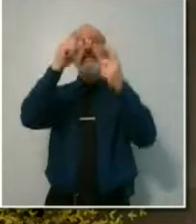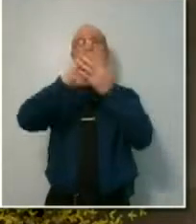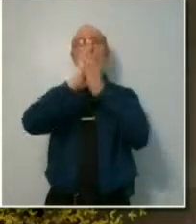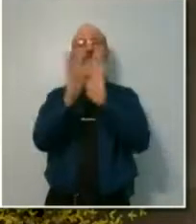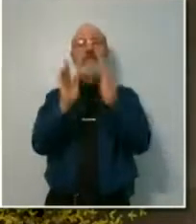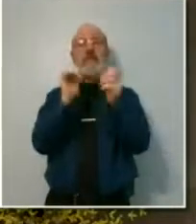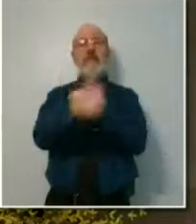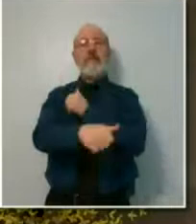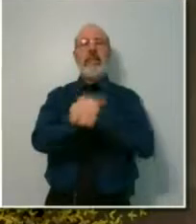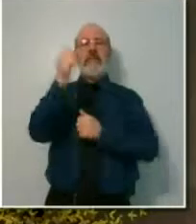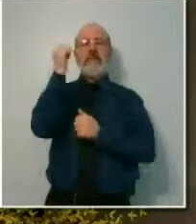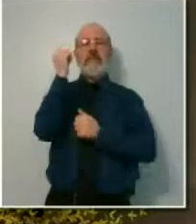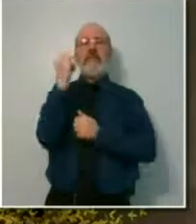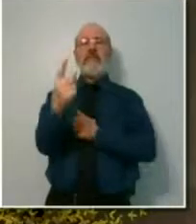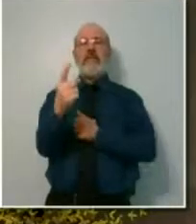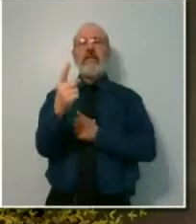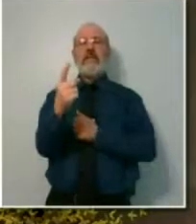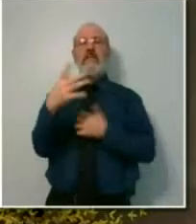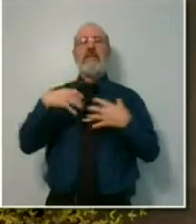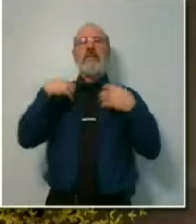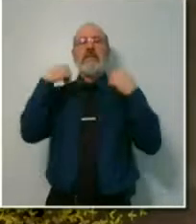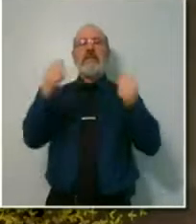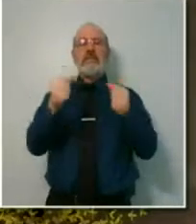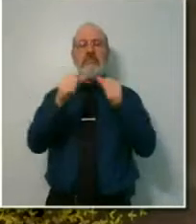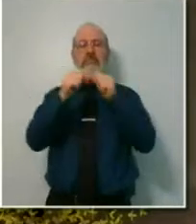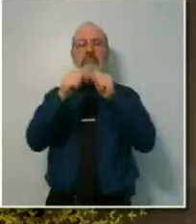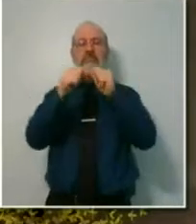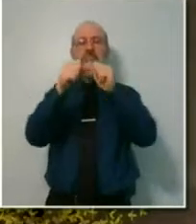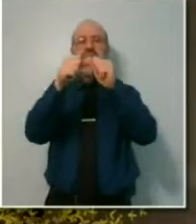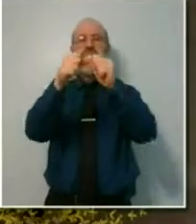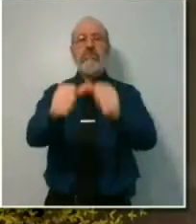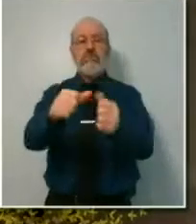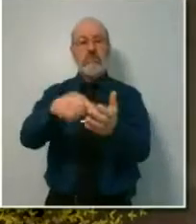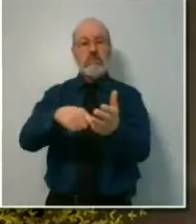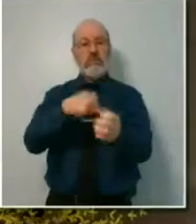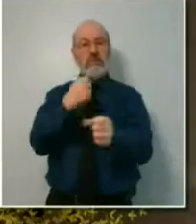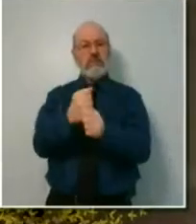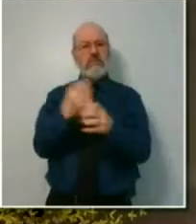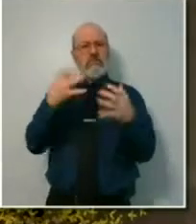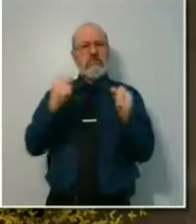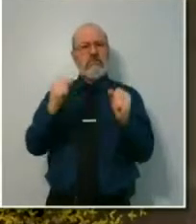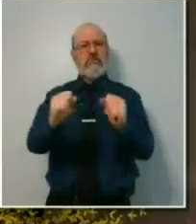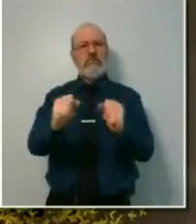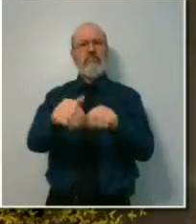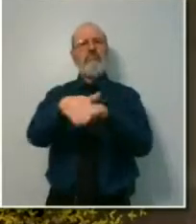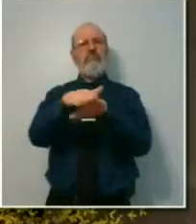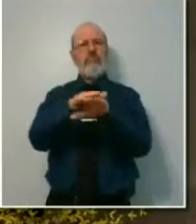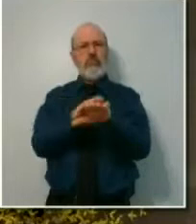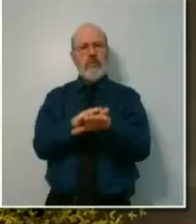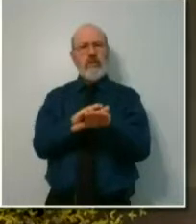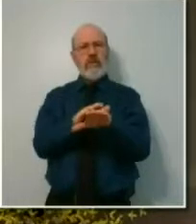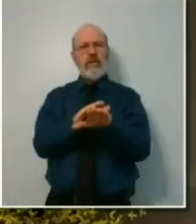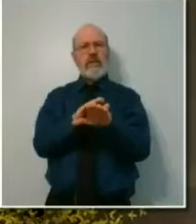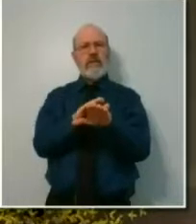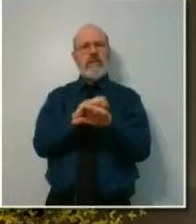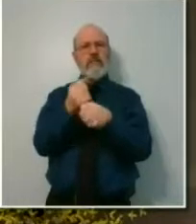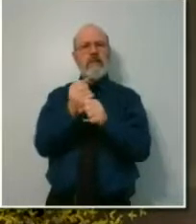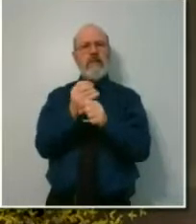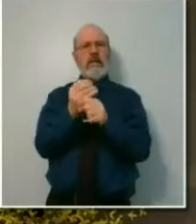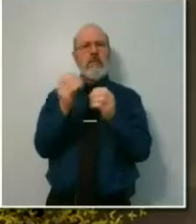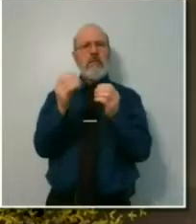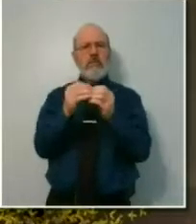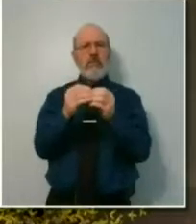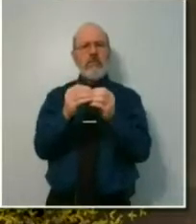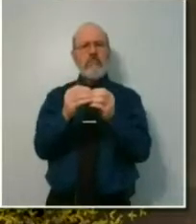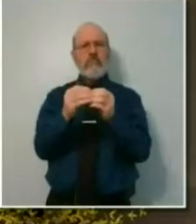understanding and strength to press on. This year, we've made great efforts to slow down and produce more quality in ministry